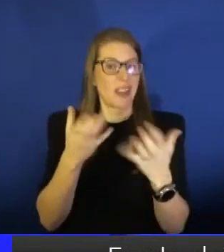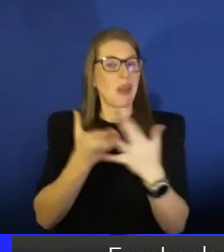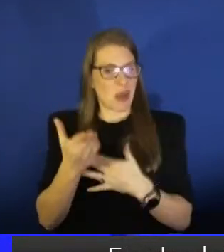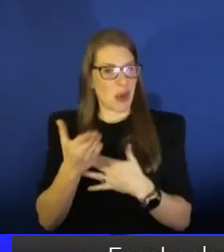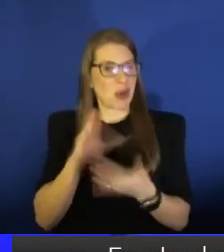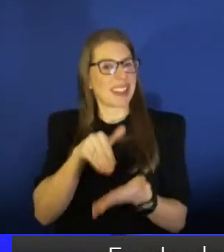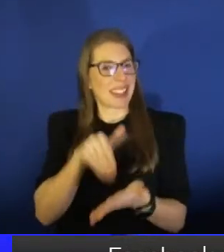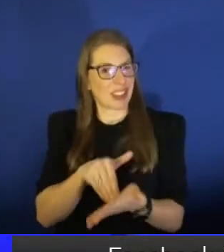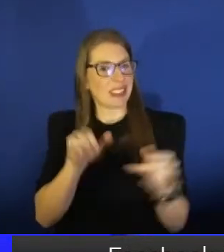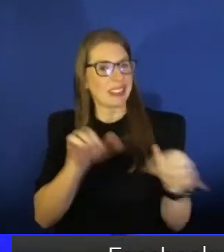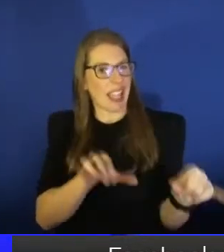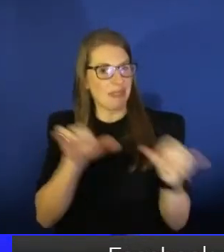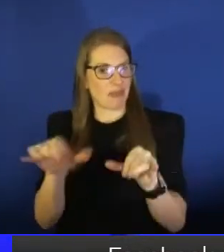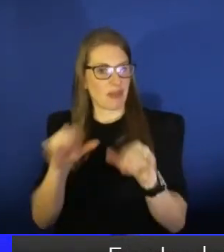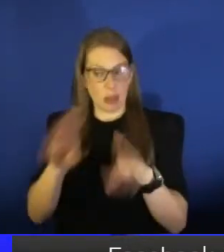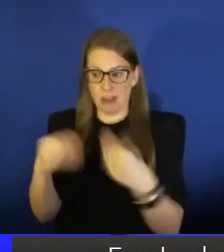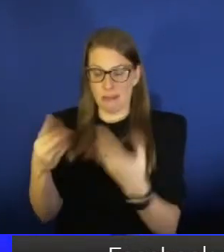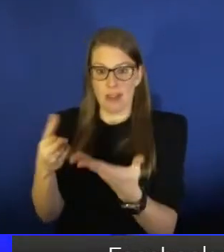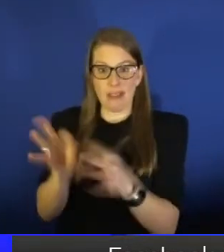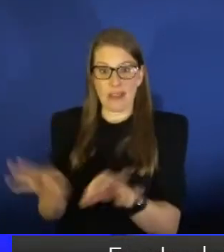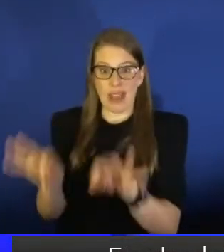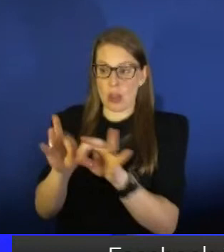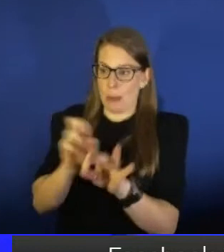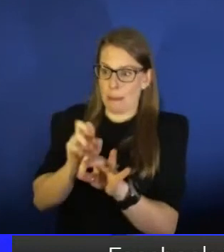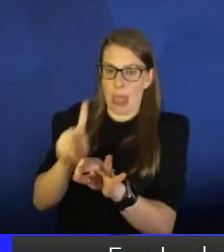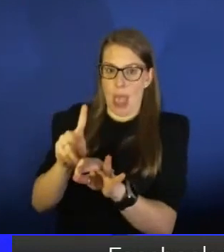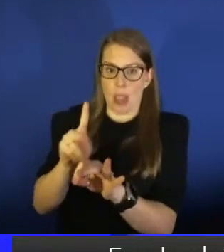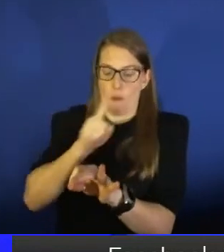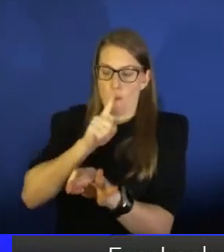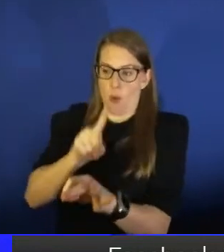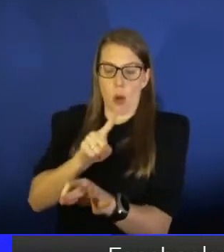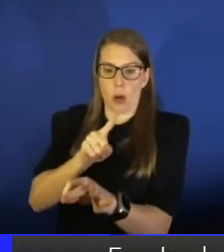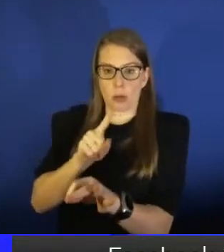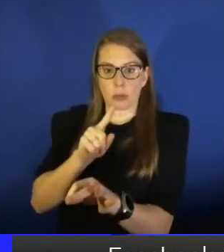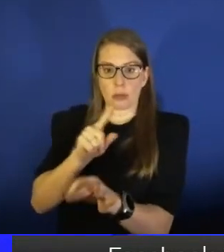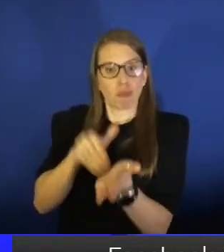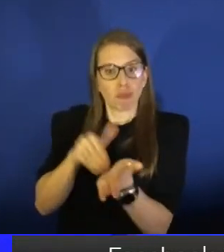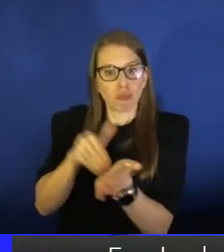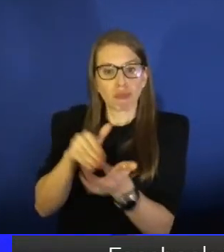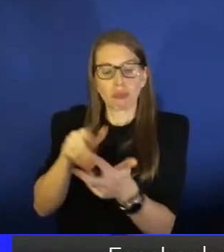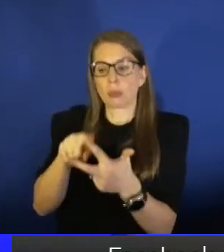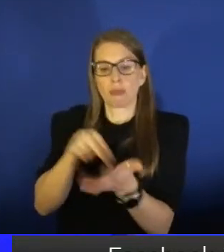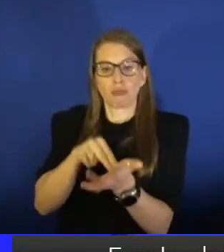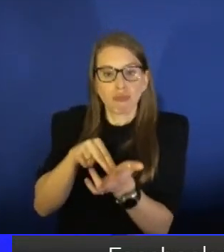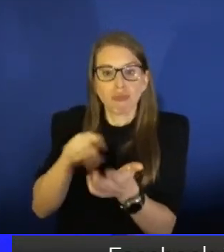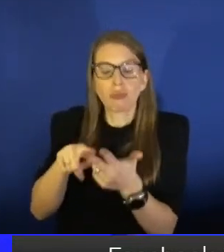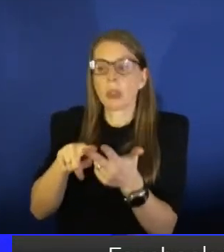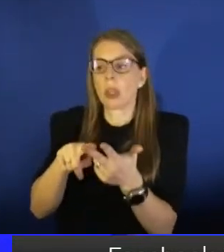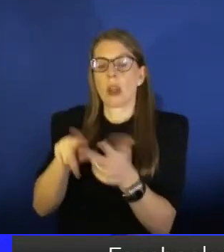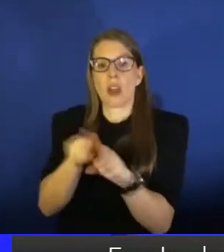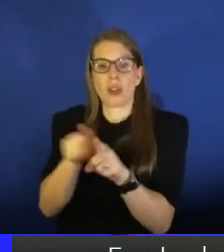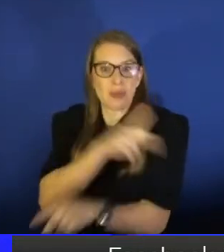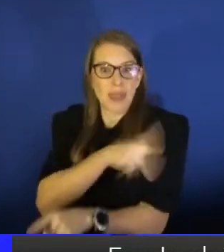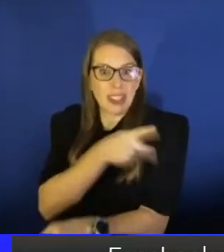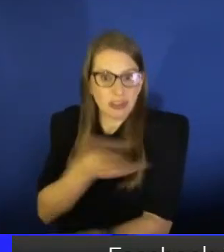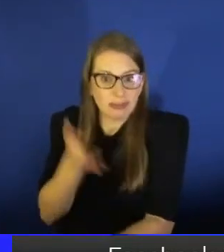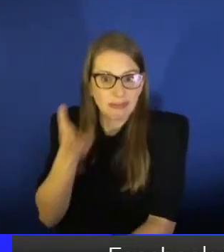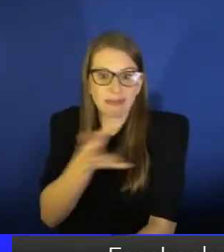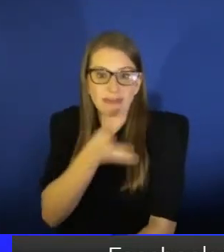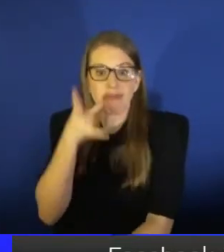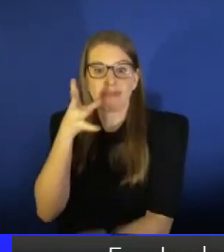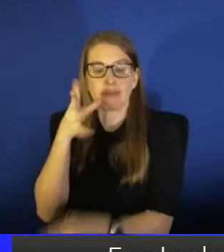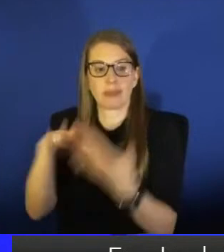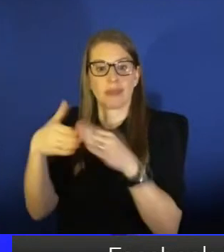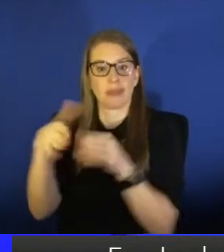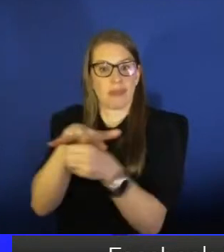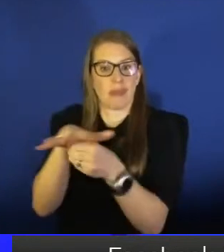sure we're providing value back to our providers, those rural communities, so that they stay engaged with us. We have the opportunity to help them identify